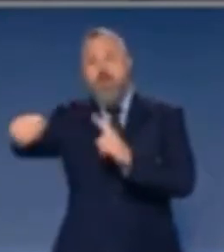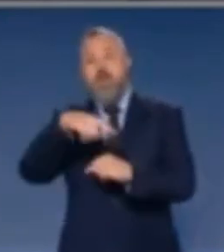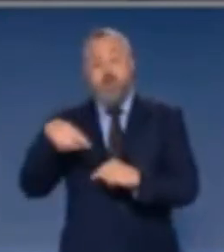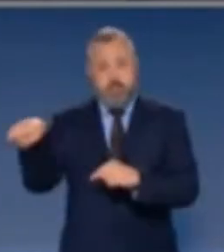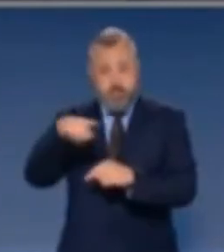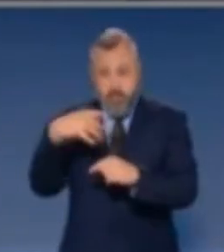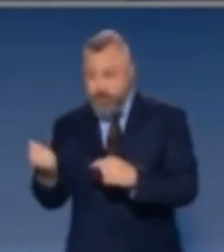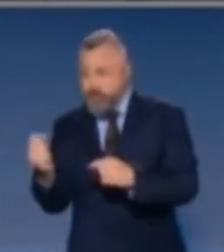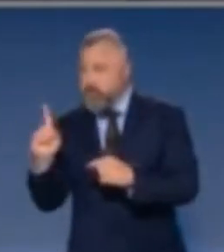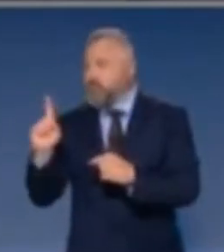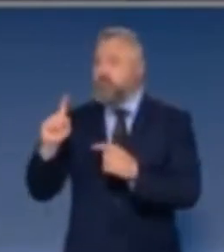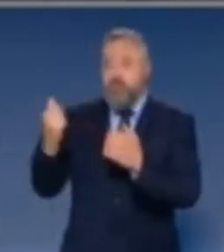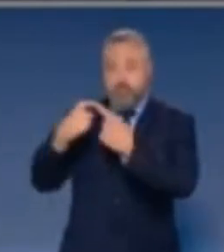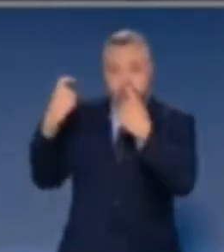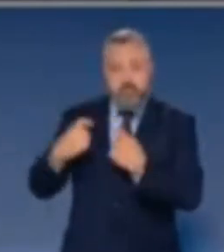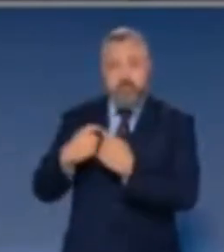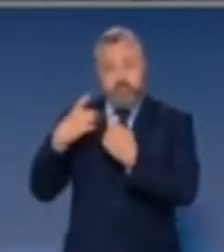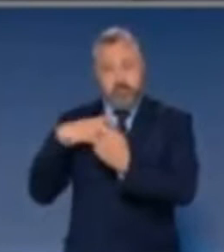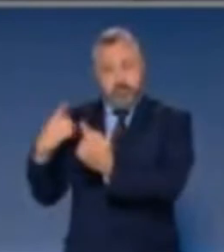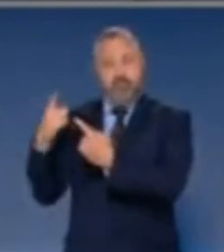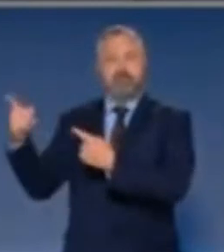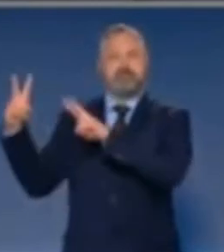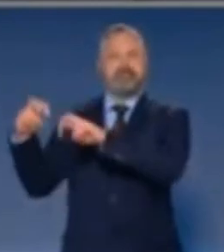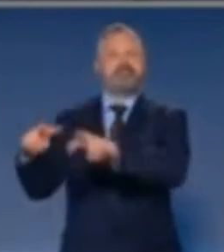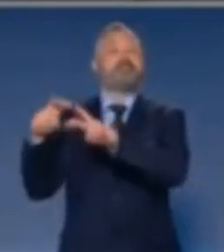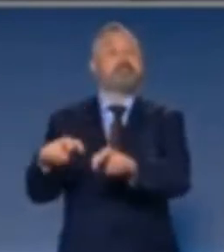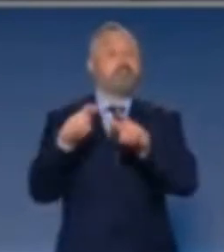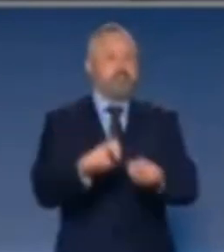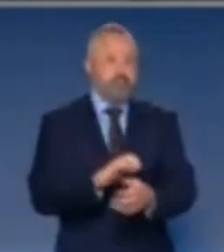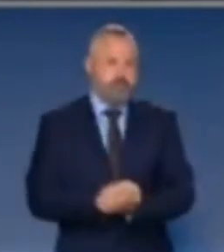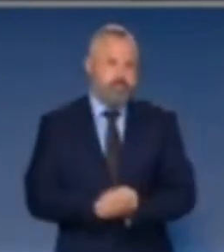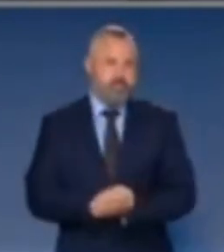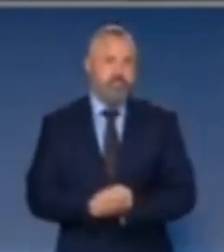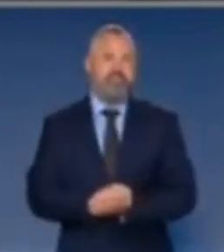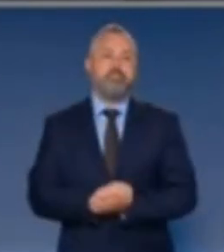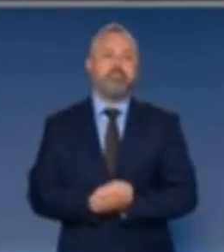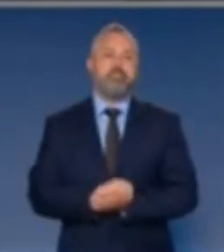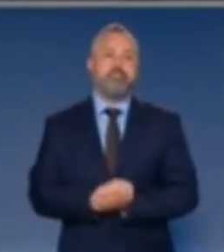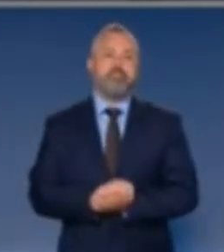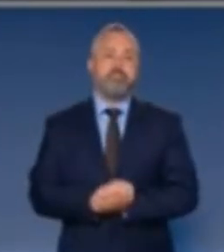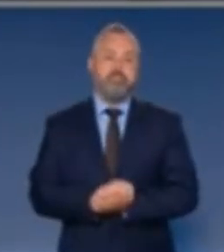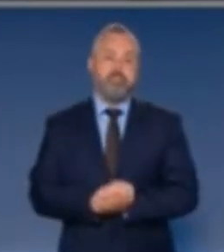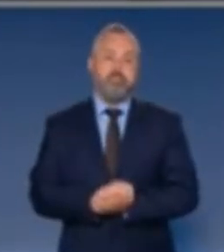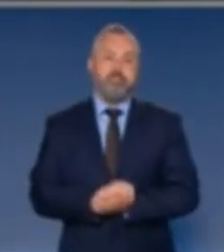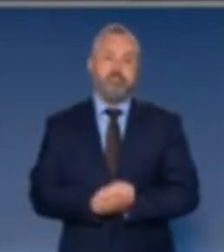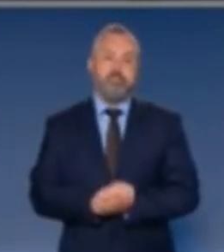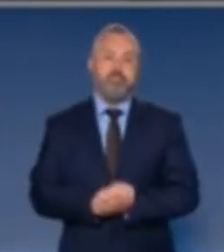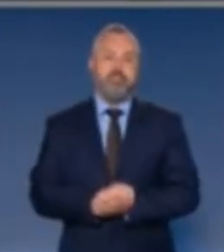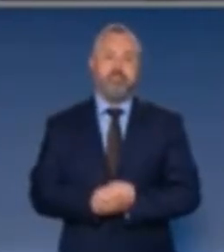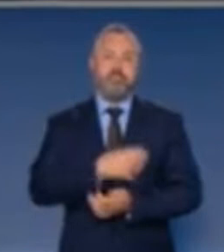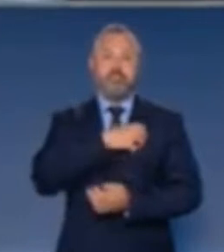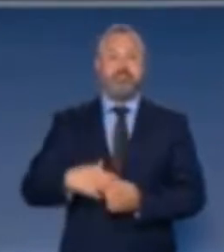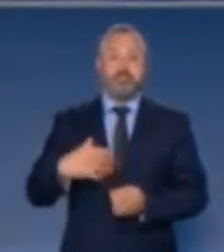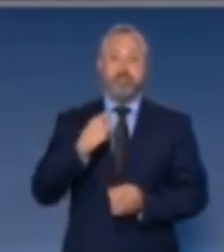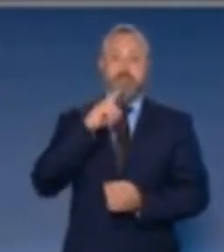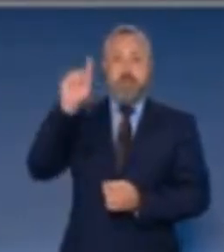further advice on that coming from Deb Toms, who, the minister, as the Minister has advised, is now working within the company. And they're working